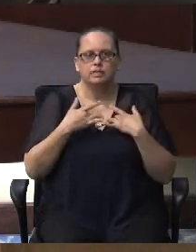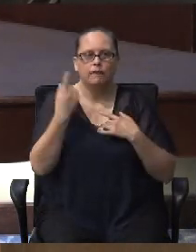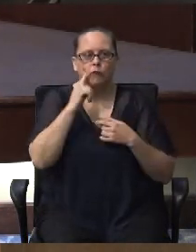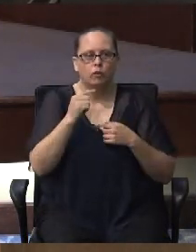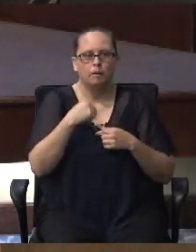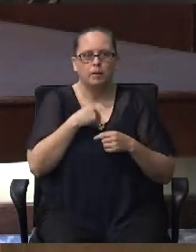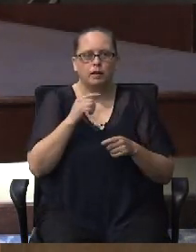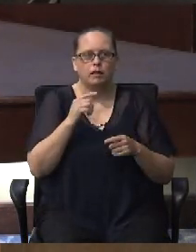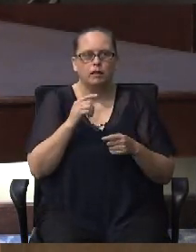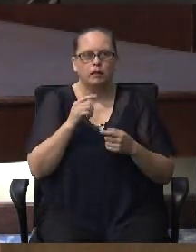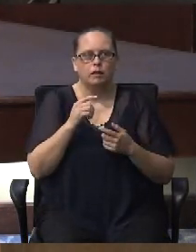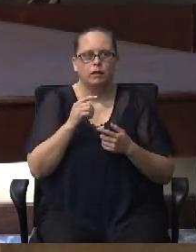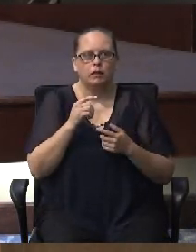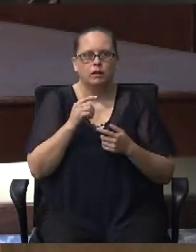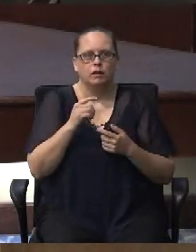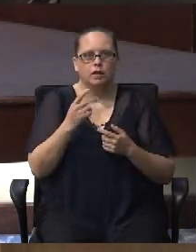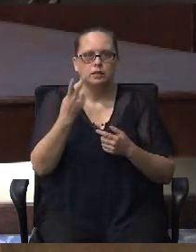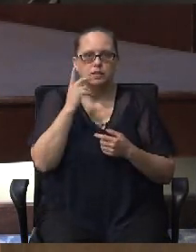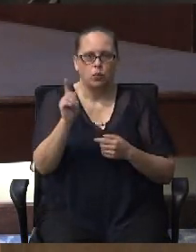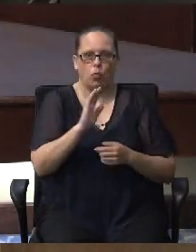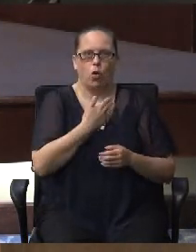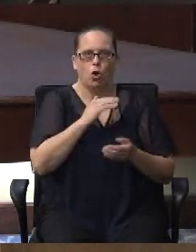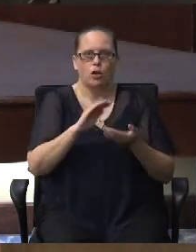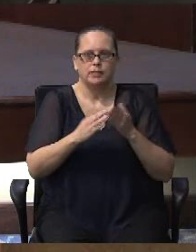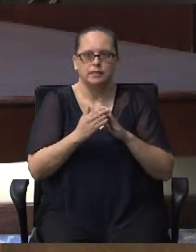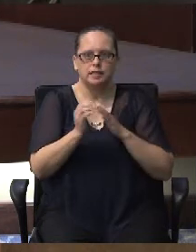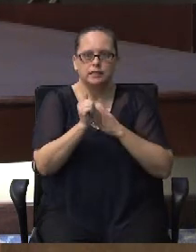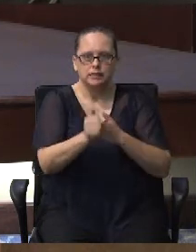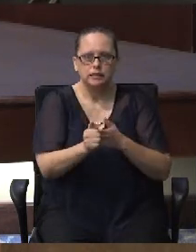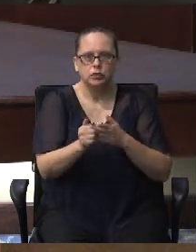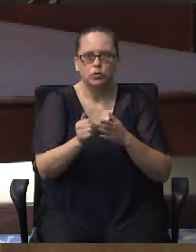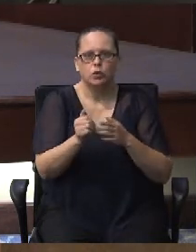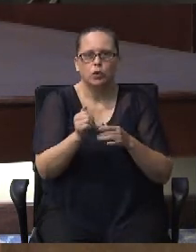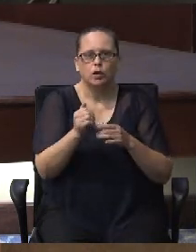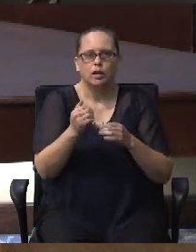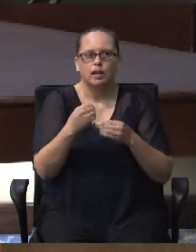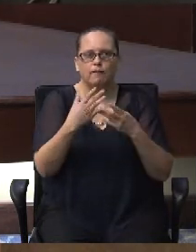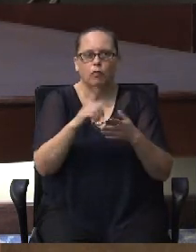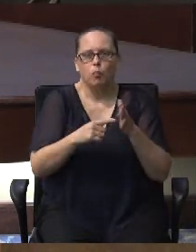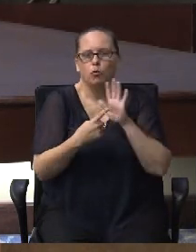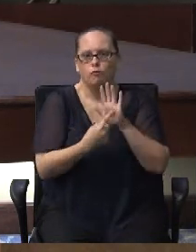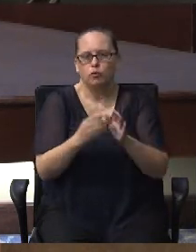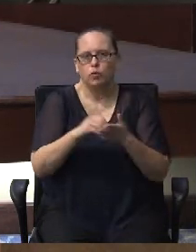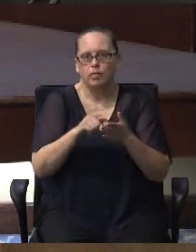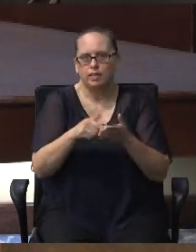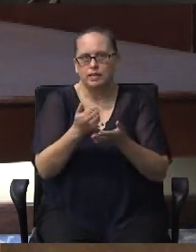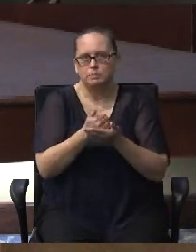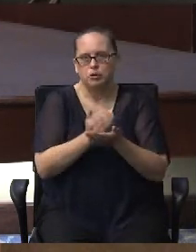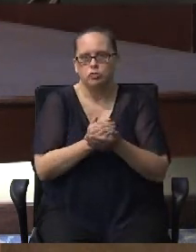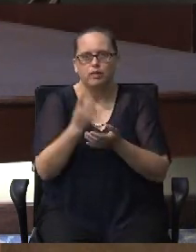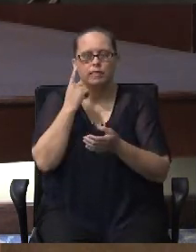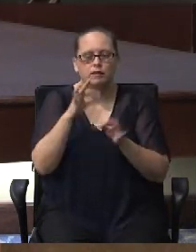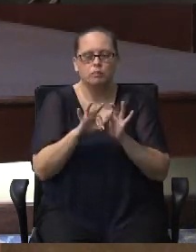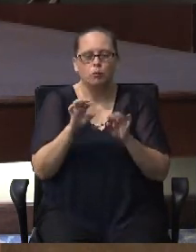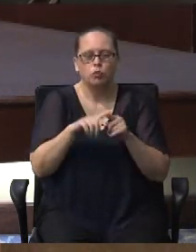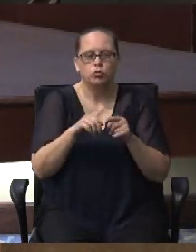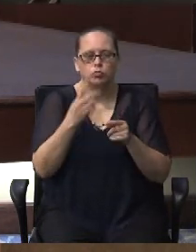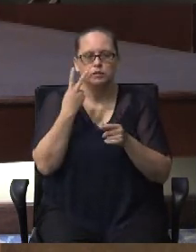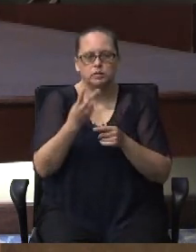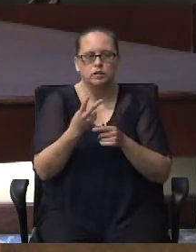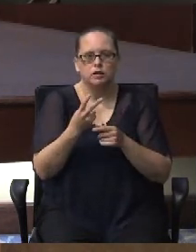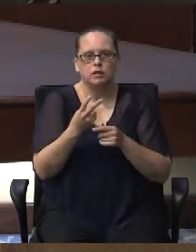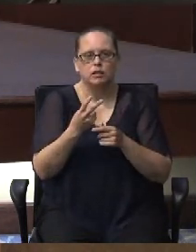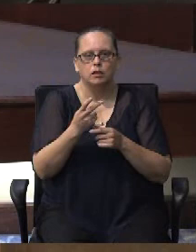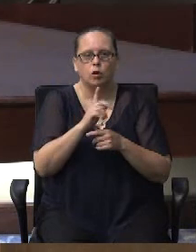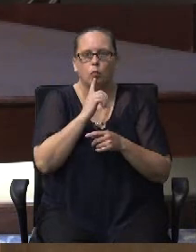to see where our city is going, given what is reflected in this budget. I think it's important to note that there